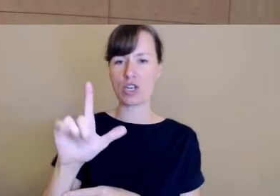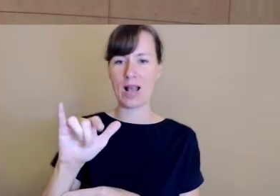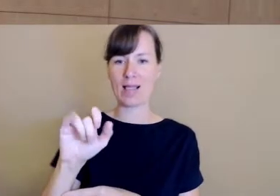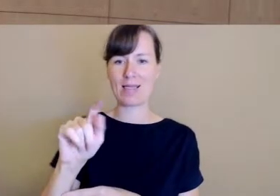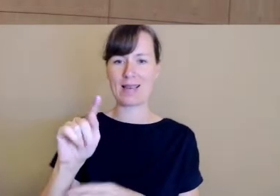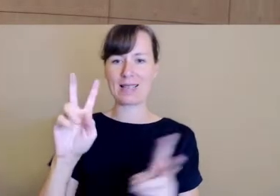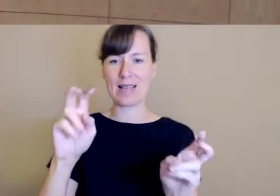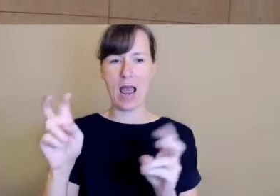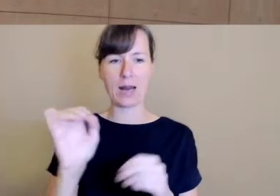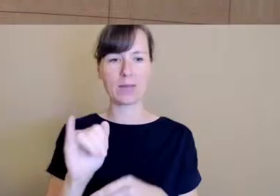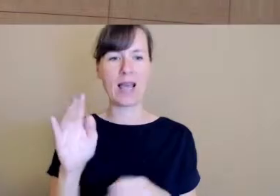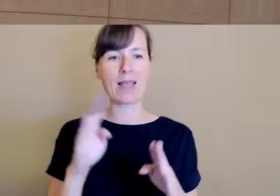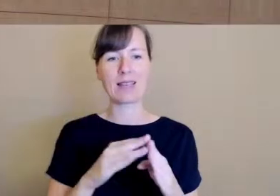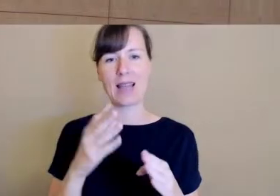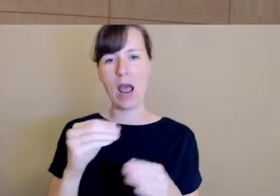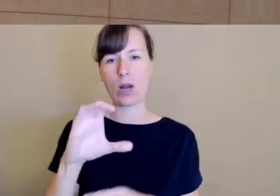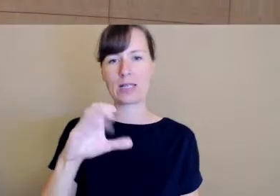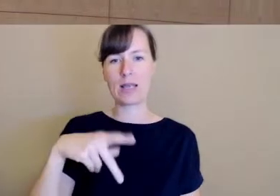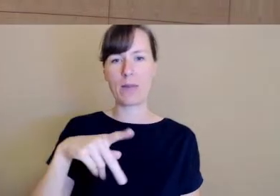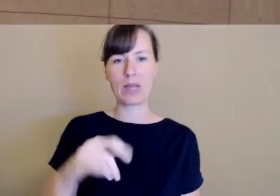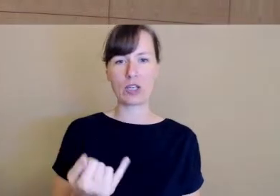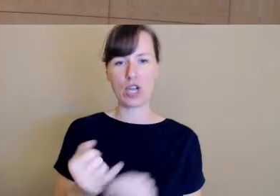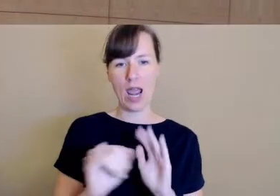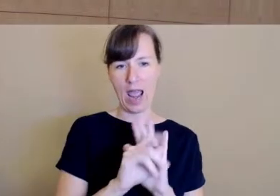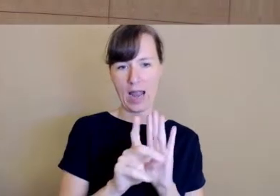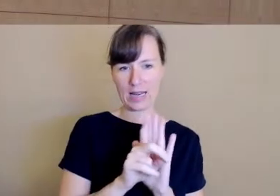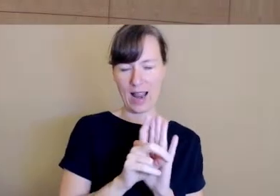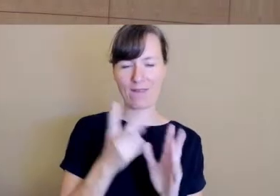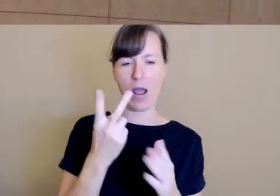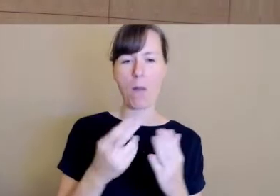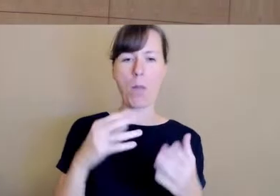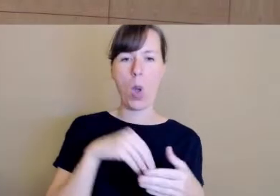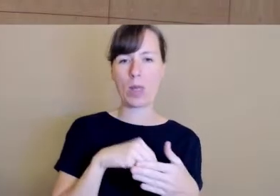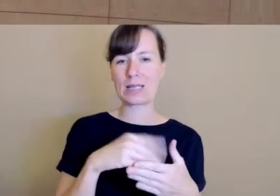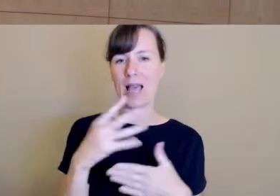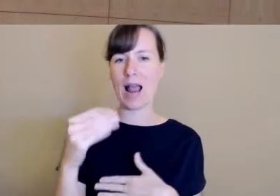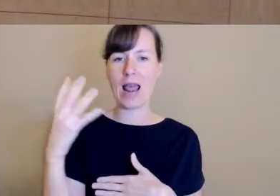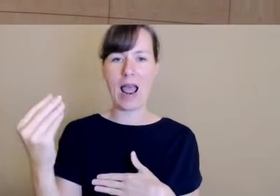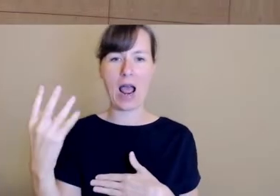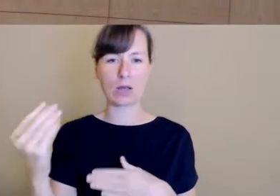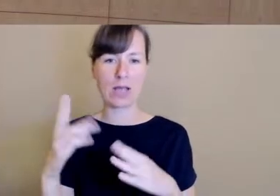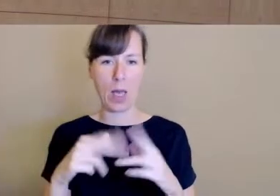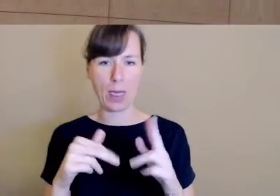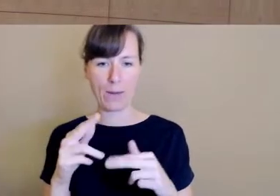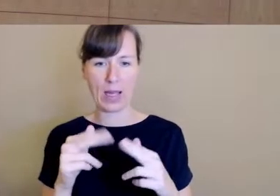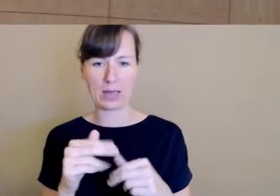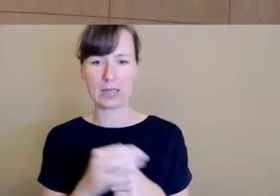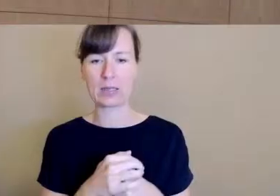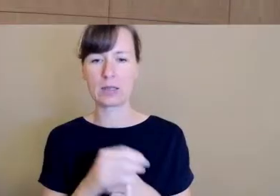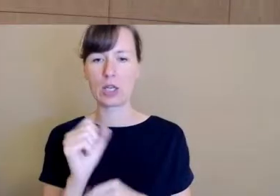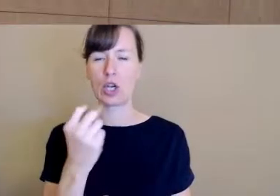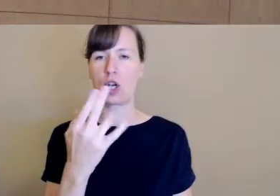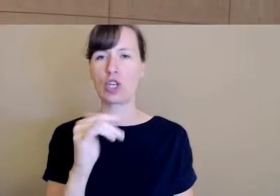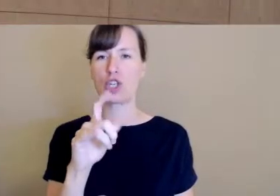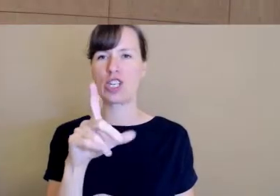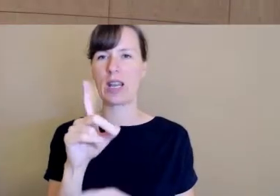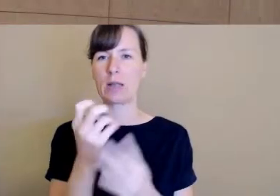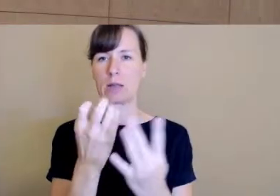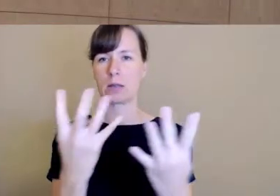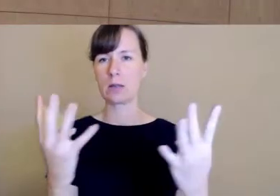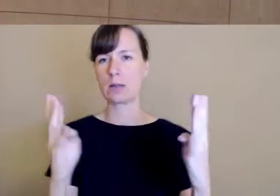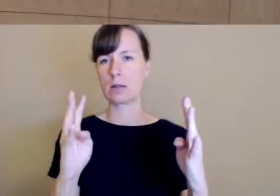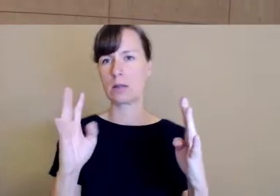identified both inside and outside the building. Shields for Shields have been installed on 5